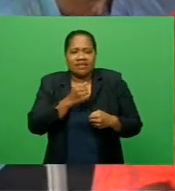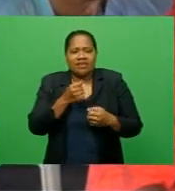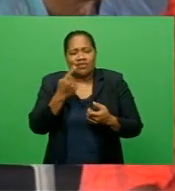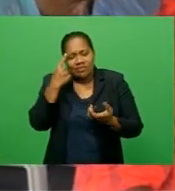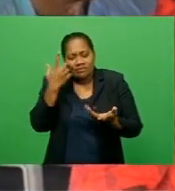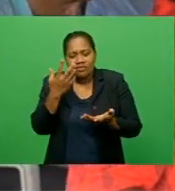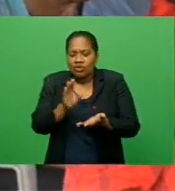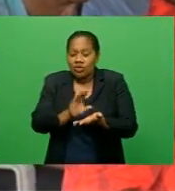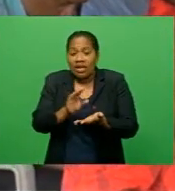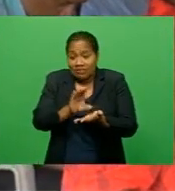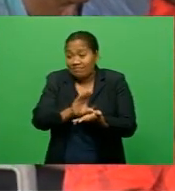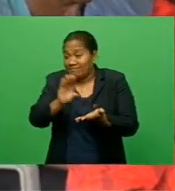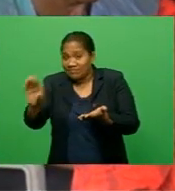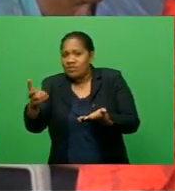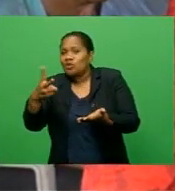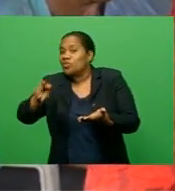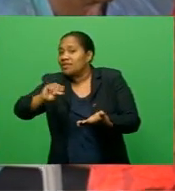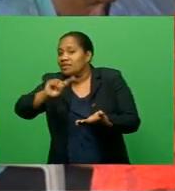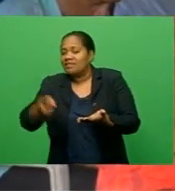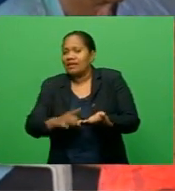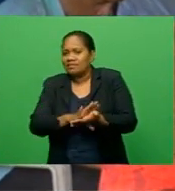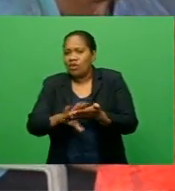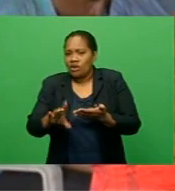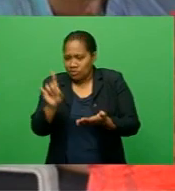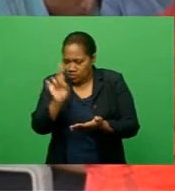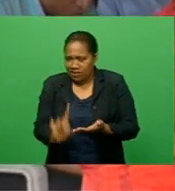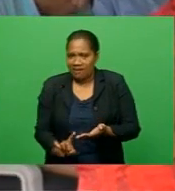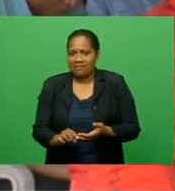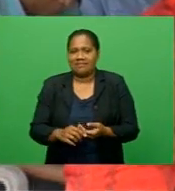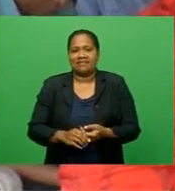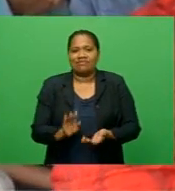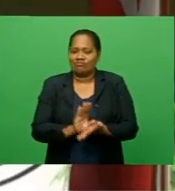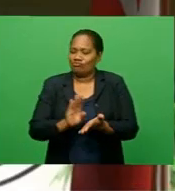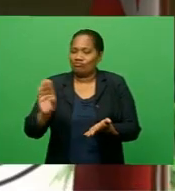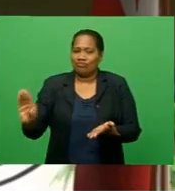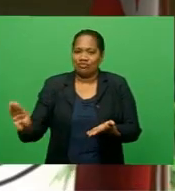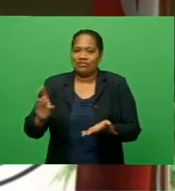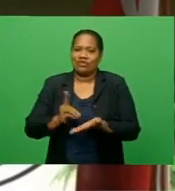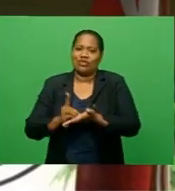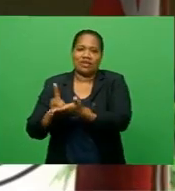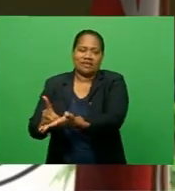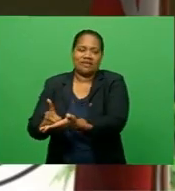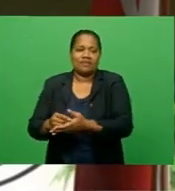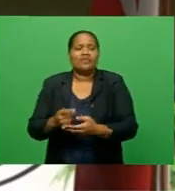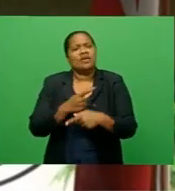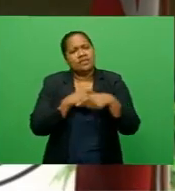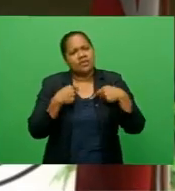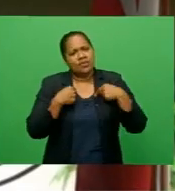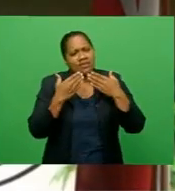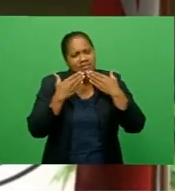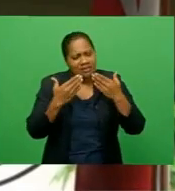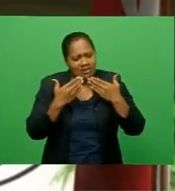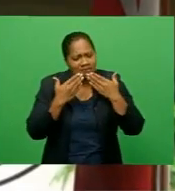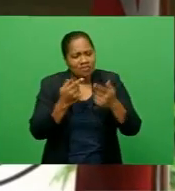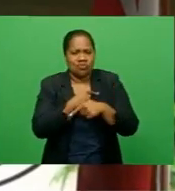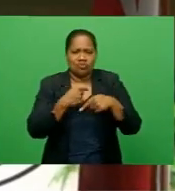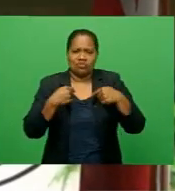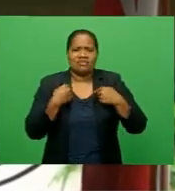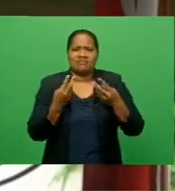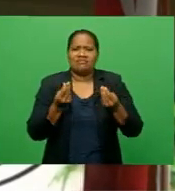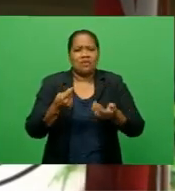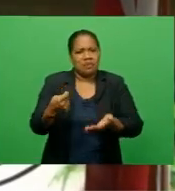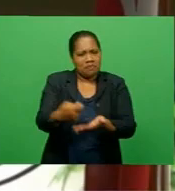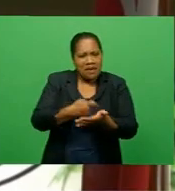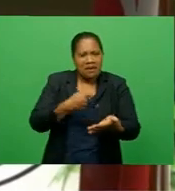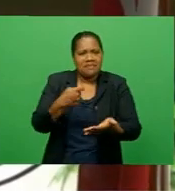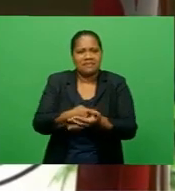launch today at the RFMF Queen Elizabeth Barracks in Nambour. We're thankful that we're still being paid, and